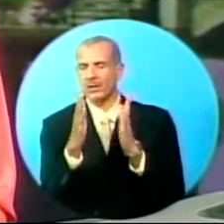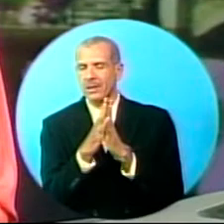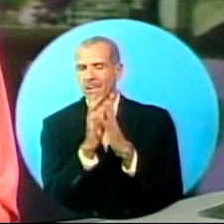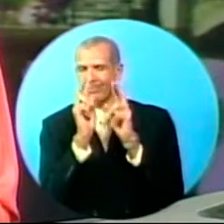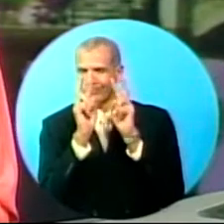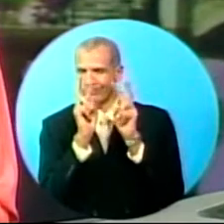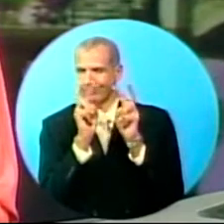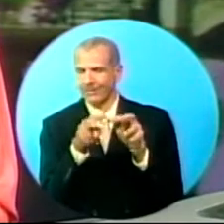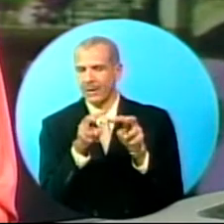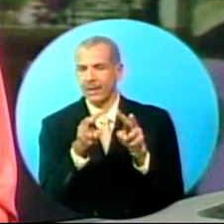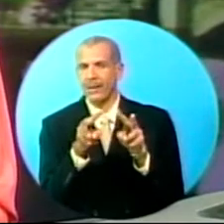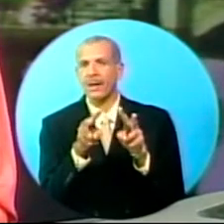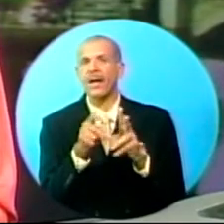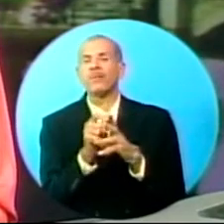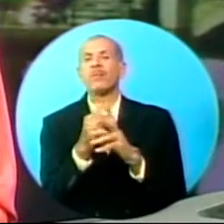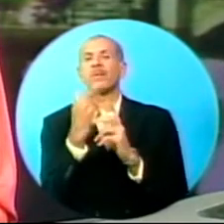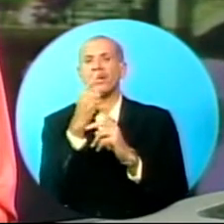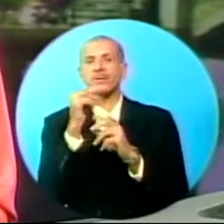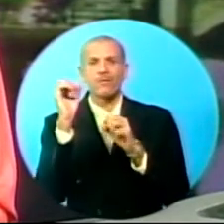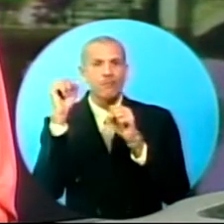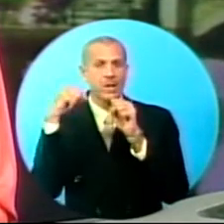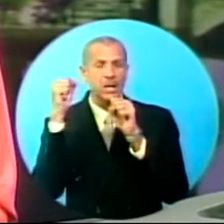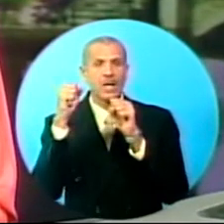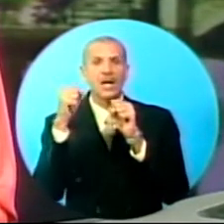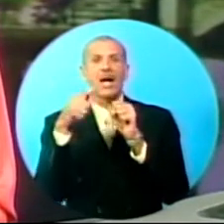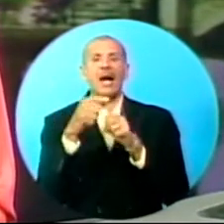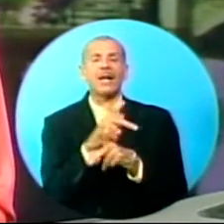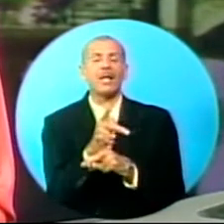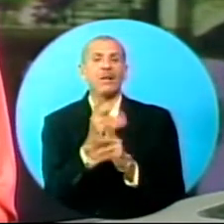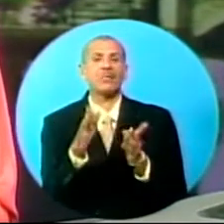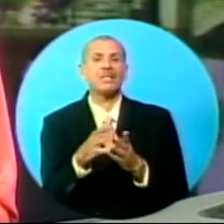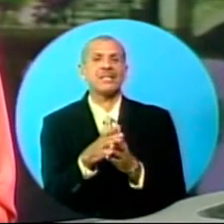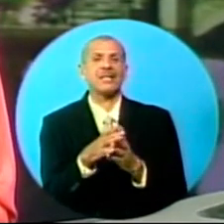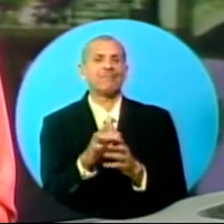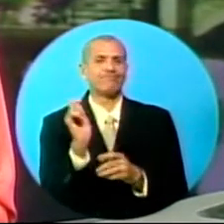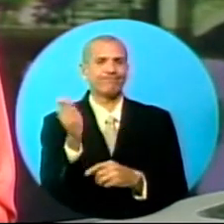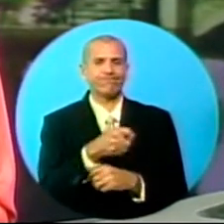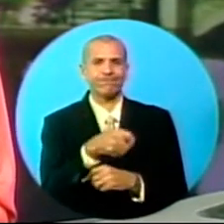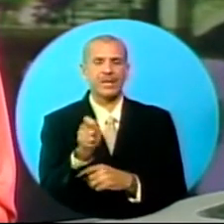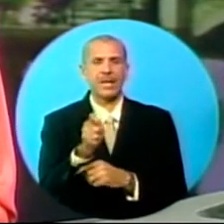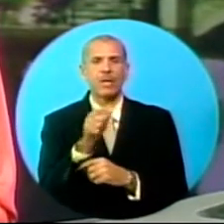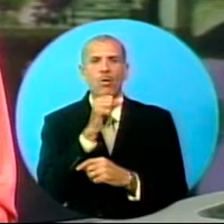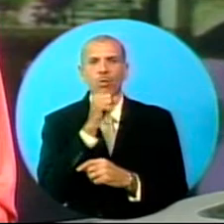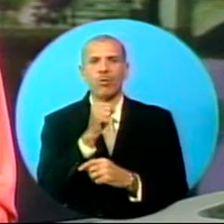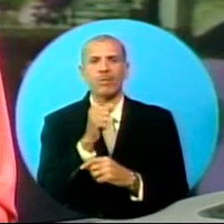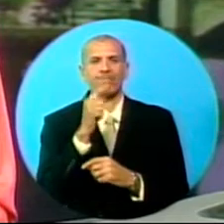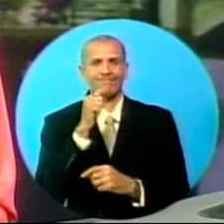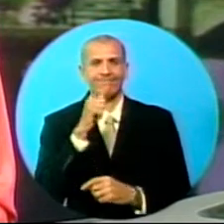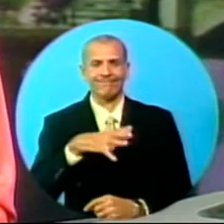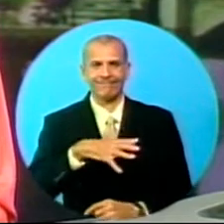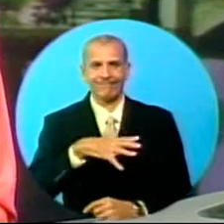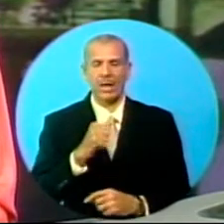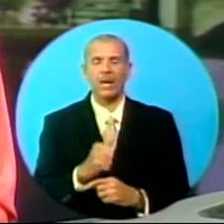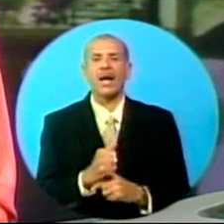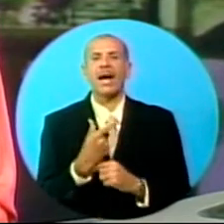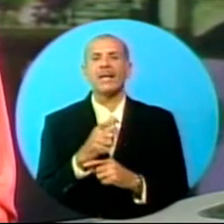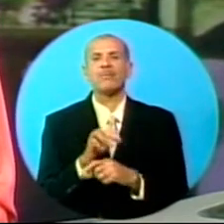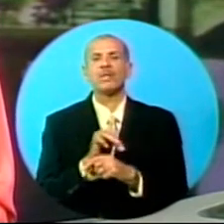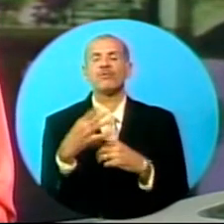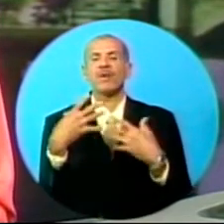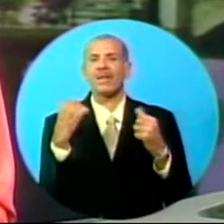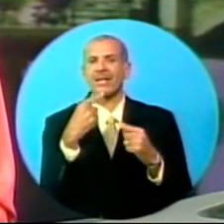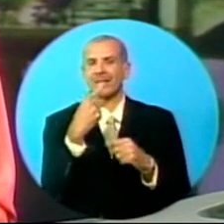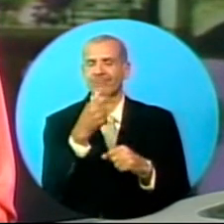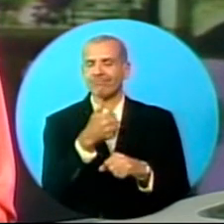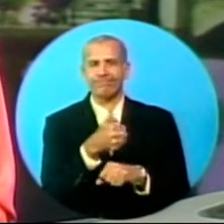video apparently showing a caregiver abusing an elderly patient. The latest to condemn the video is the Ministry of Health, which